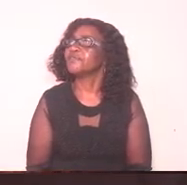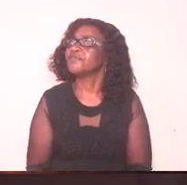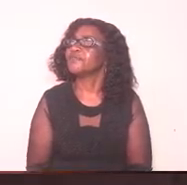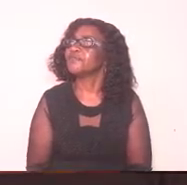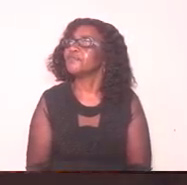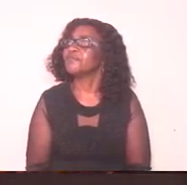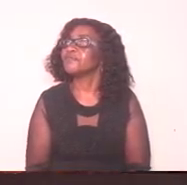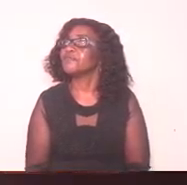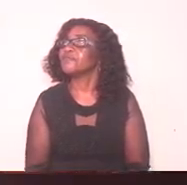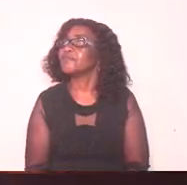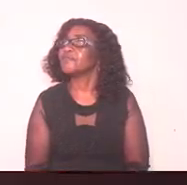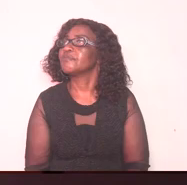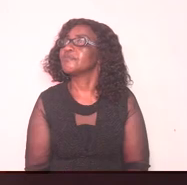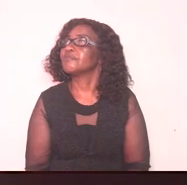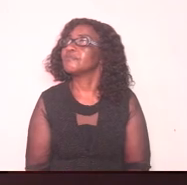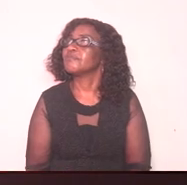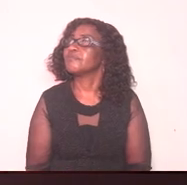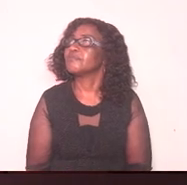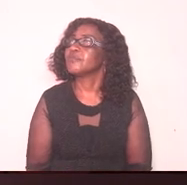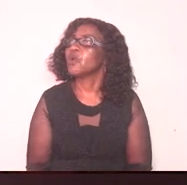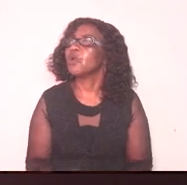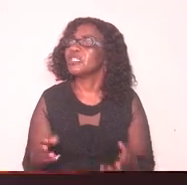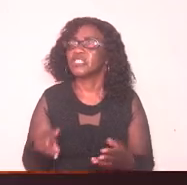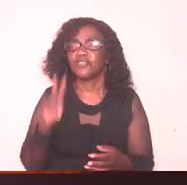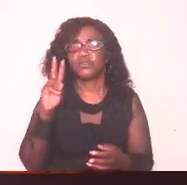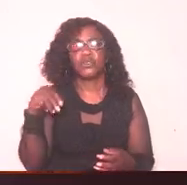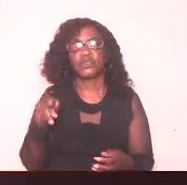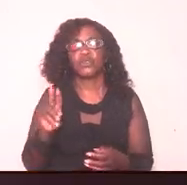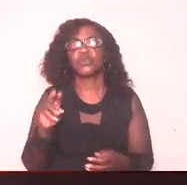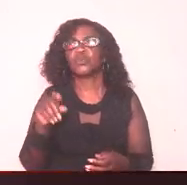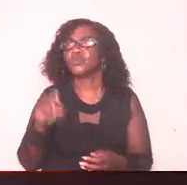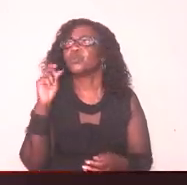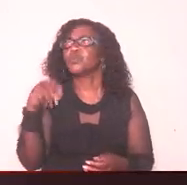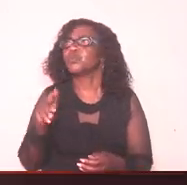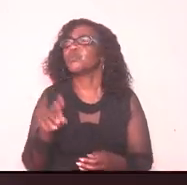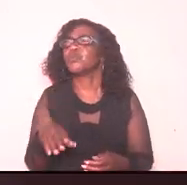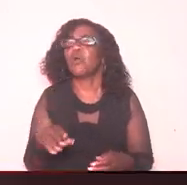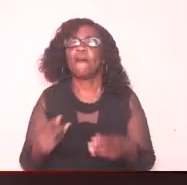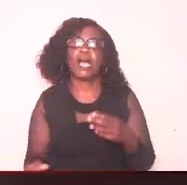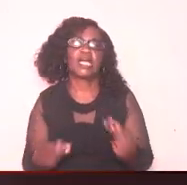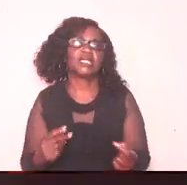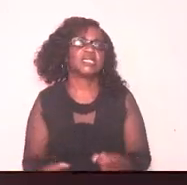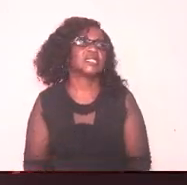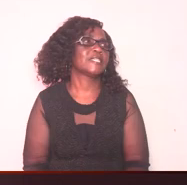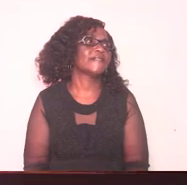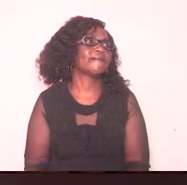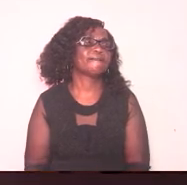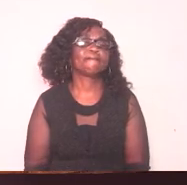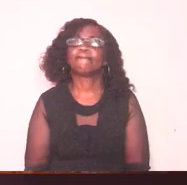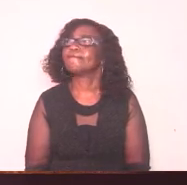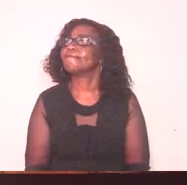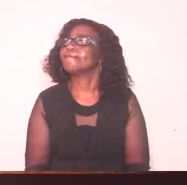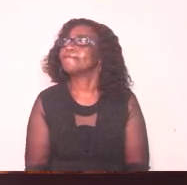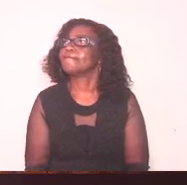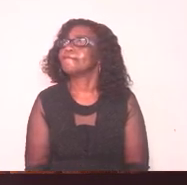Yes, podium four. What is a Vuzu party? It's a party. What do you mean it's a party? What type of party is it? Well, I've